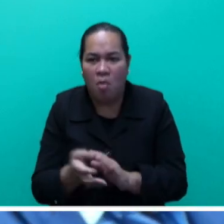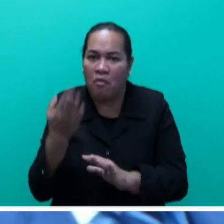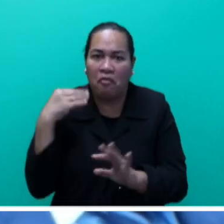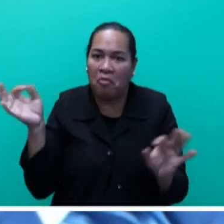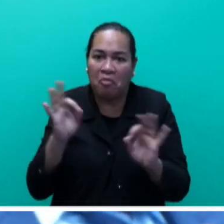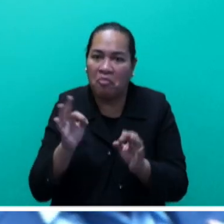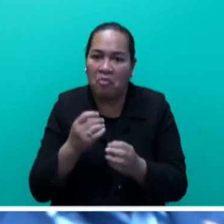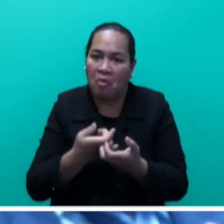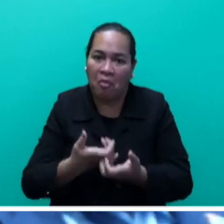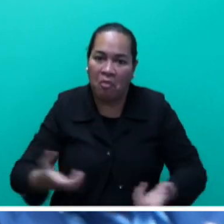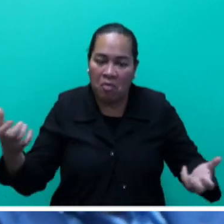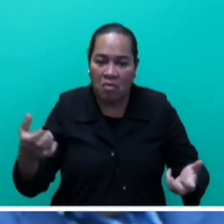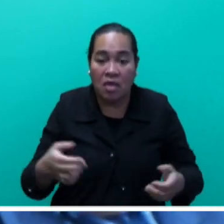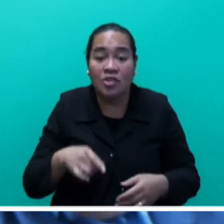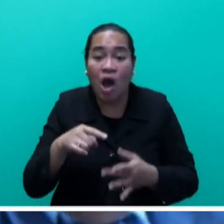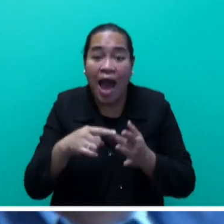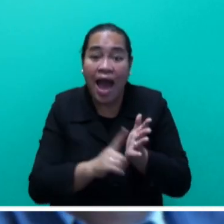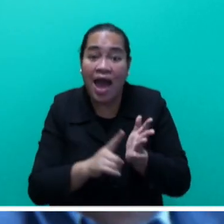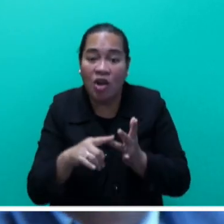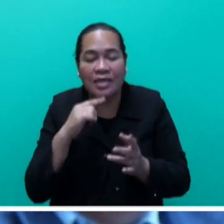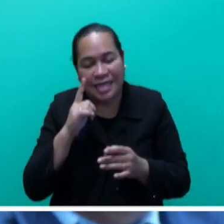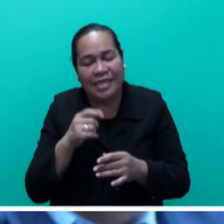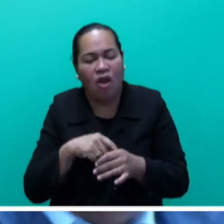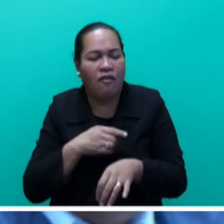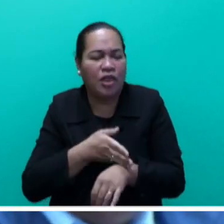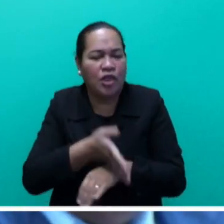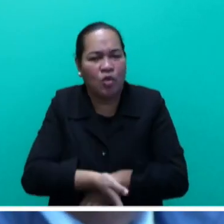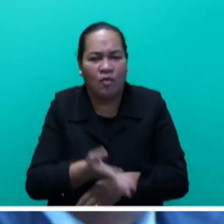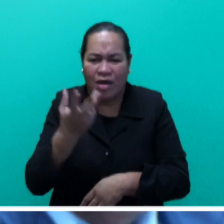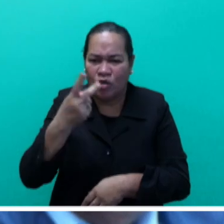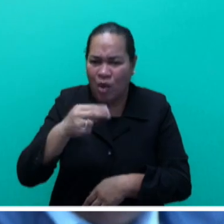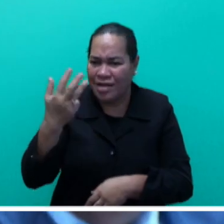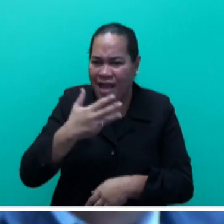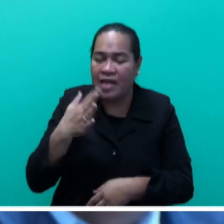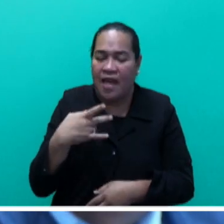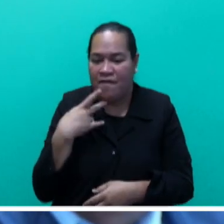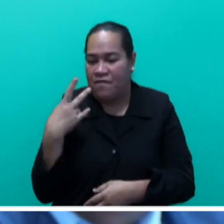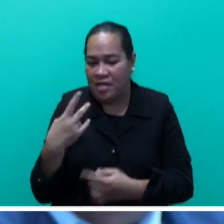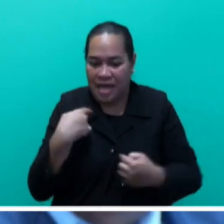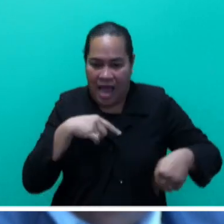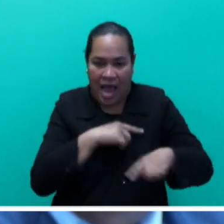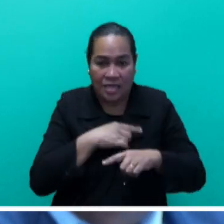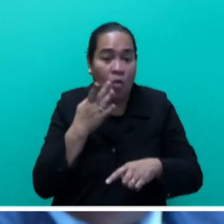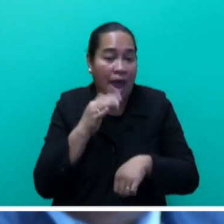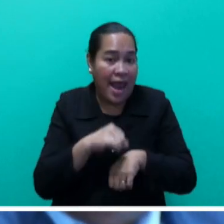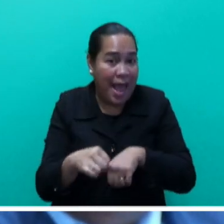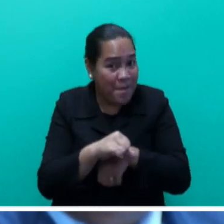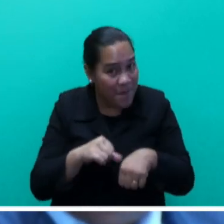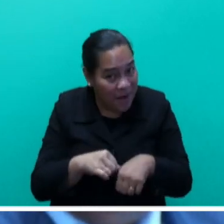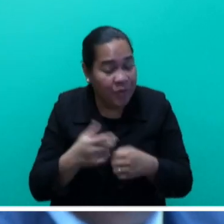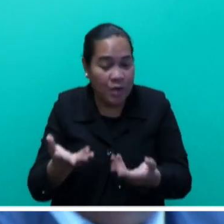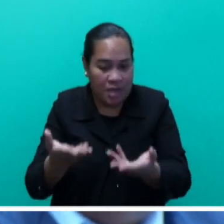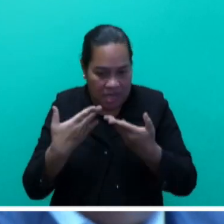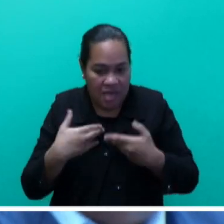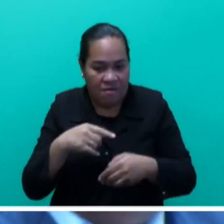from ILO, Speaker, was overdue since 2019, has visited us in April and has given us a